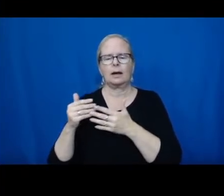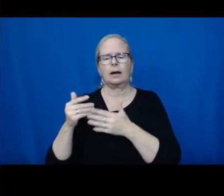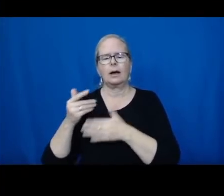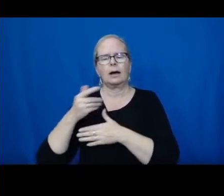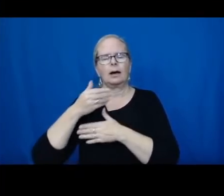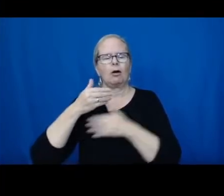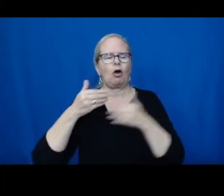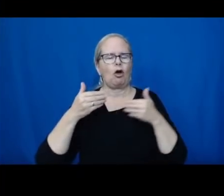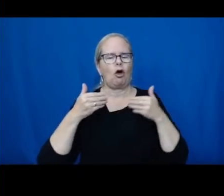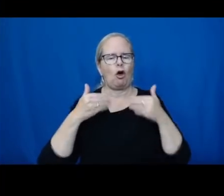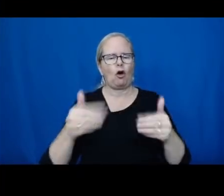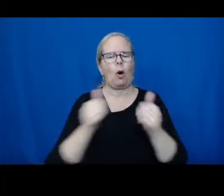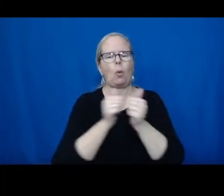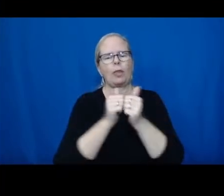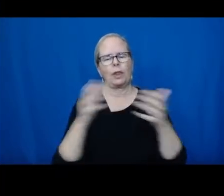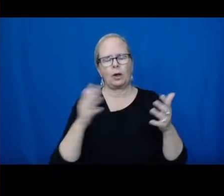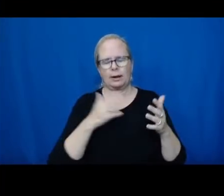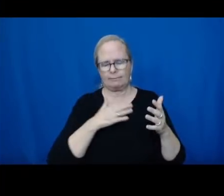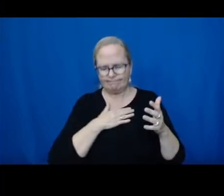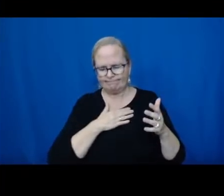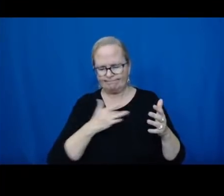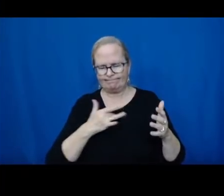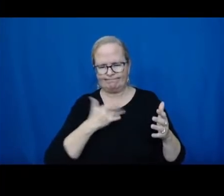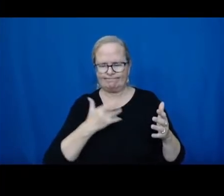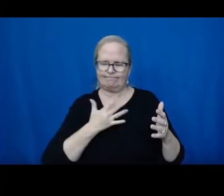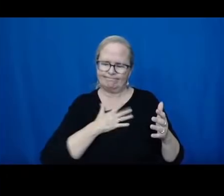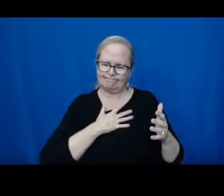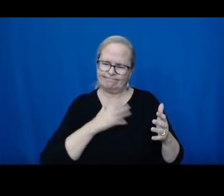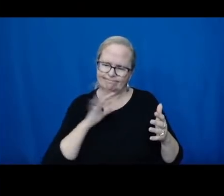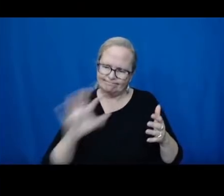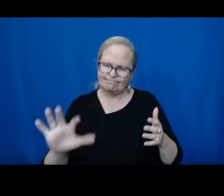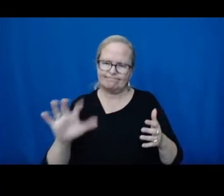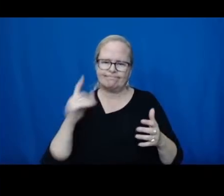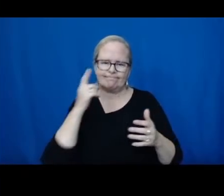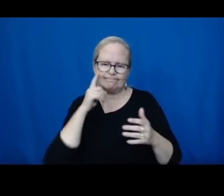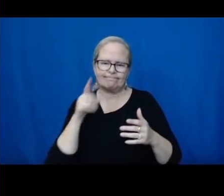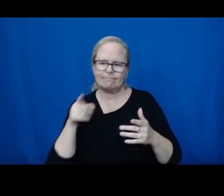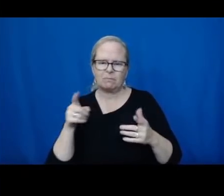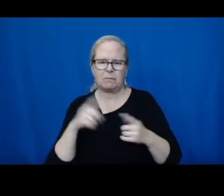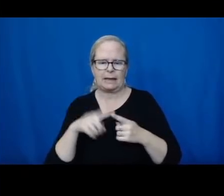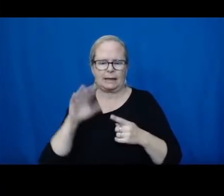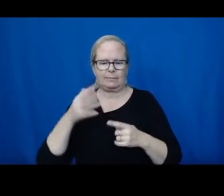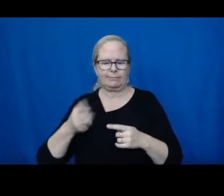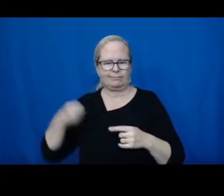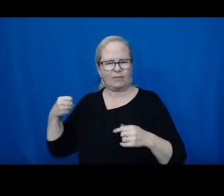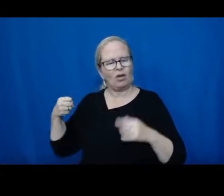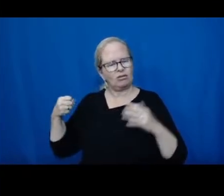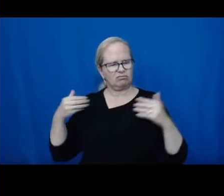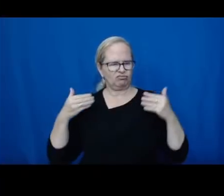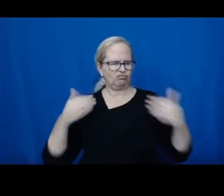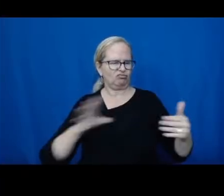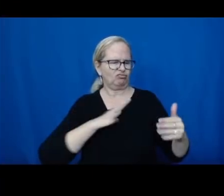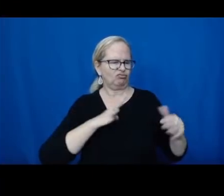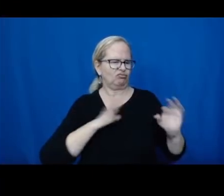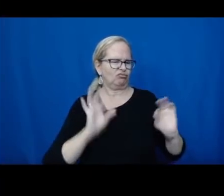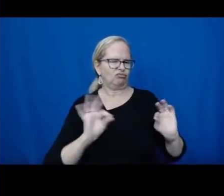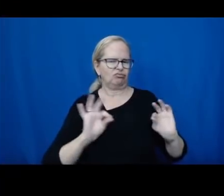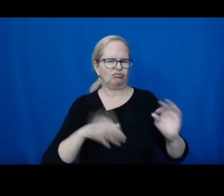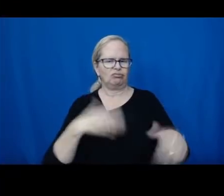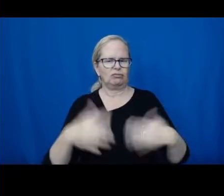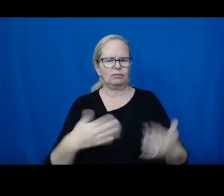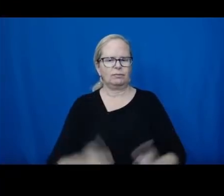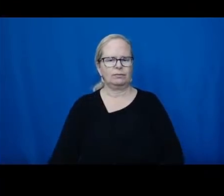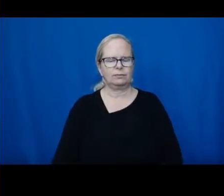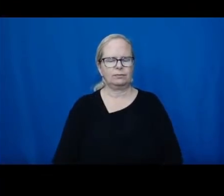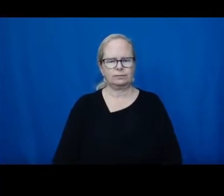I'll add a little bit maybe of hopefulness around this. So as an infectious disease physician and somebody who studies viruses and immunity, that's